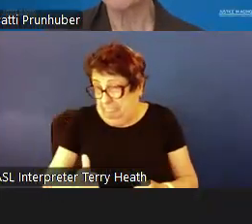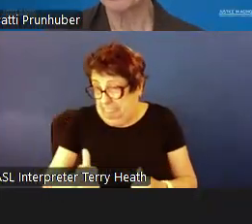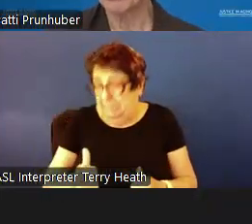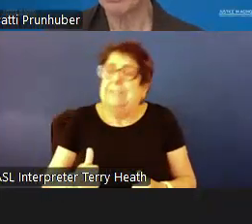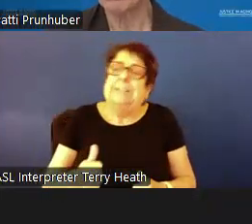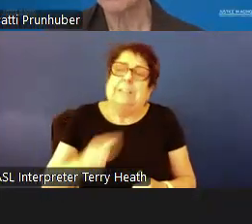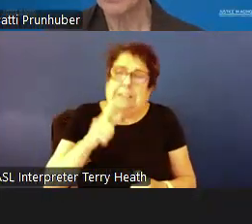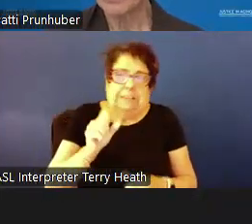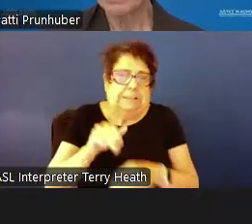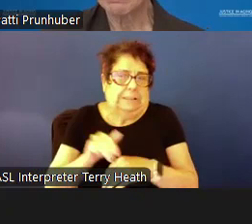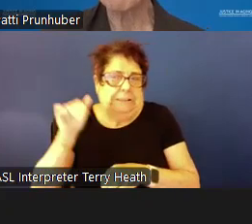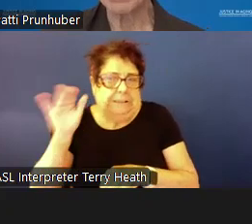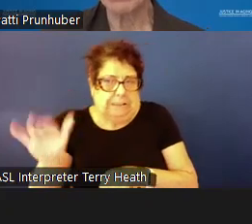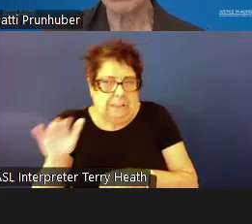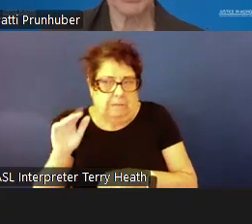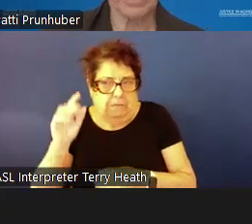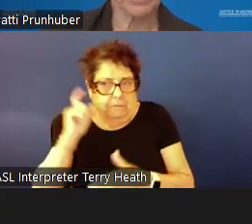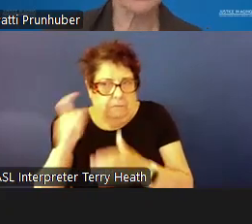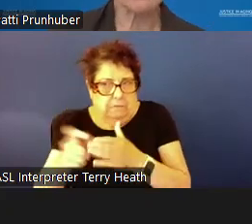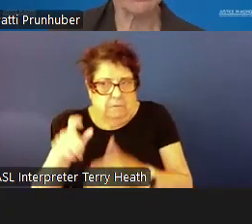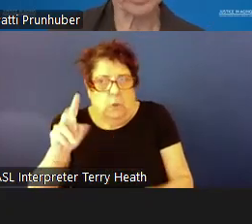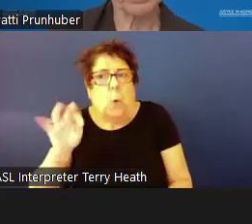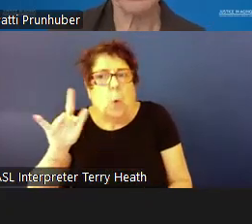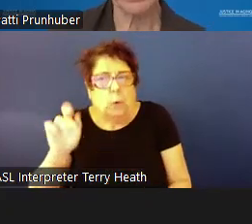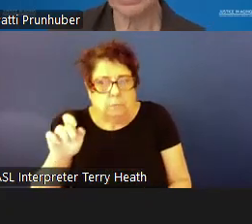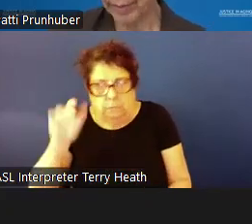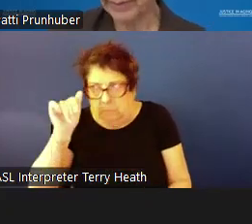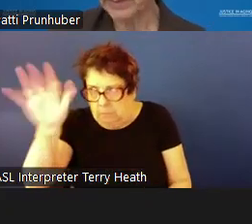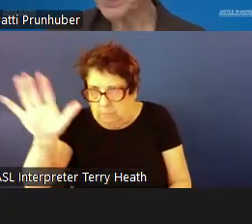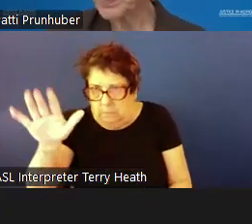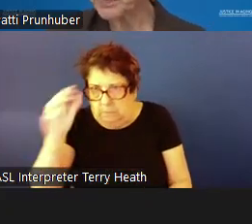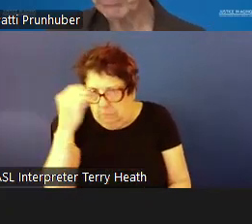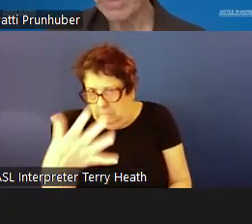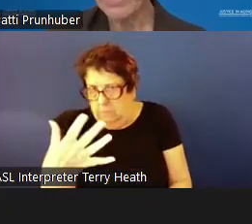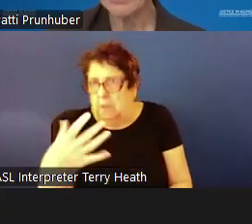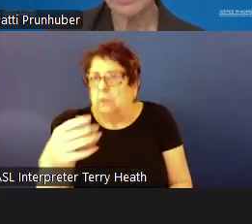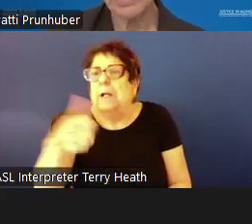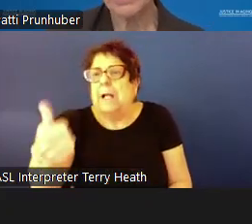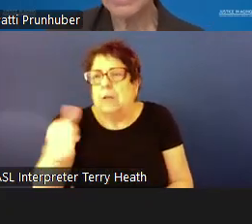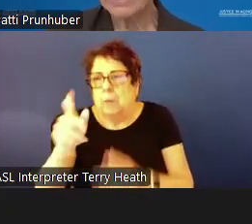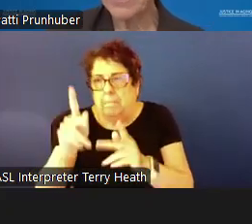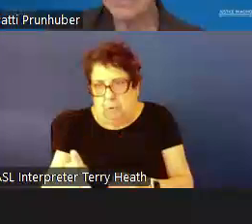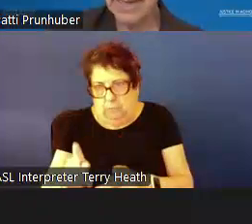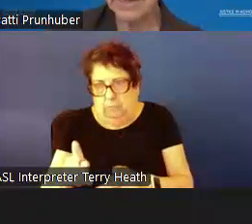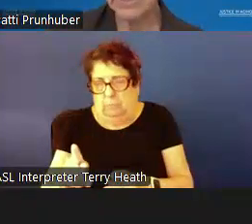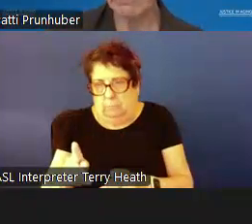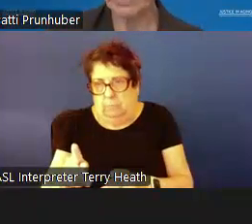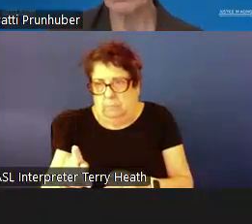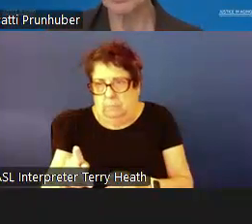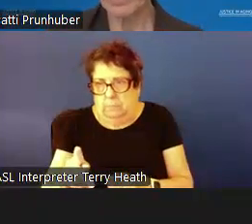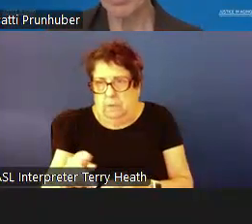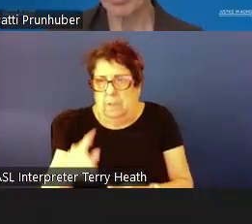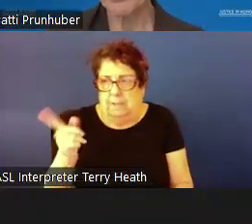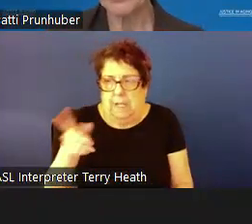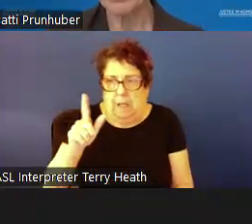other form of help that's acknowledged by the landlord. And then if it is necessary